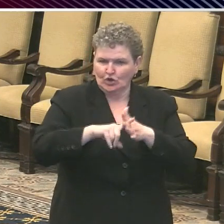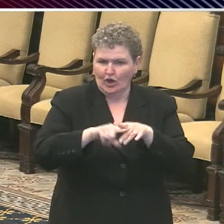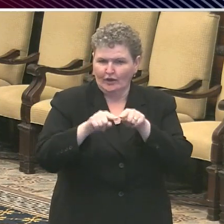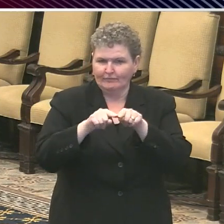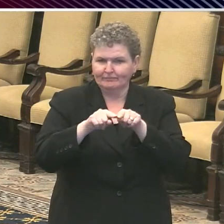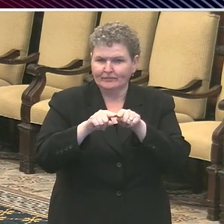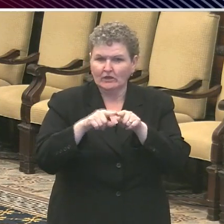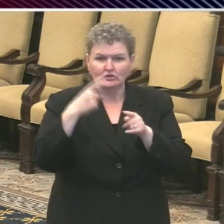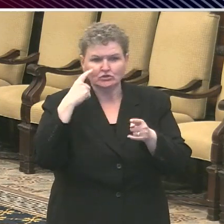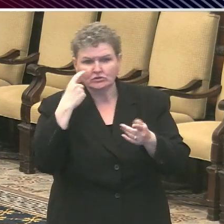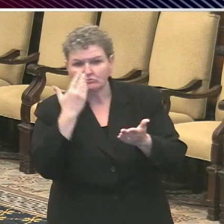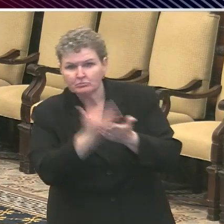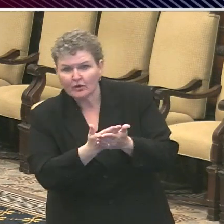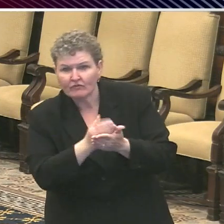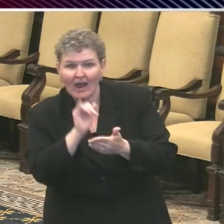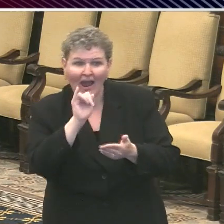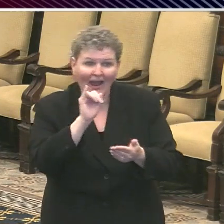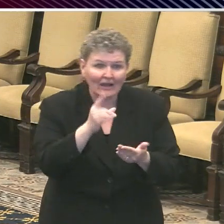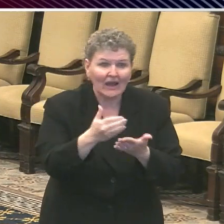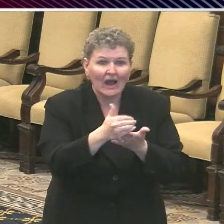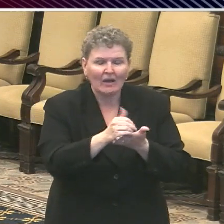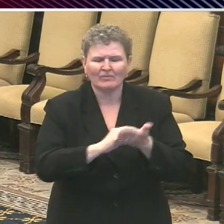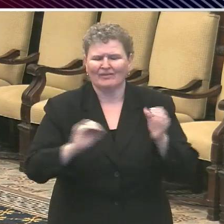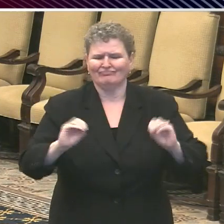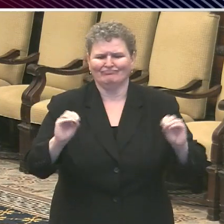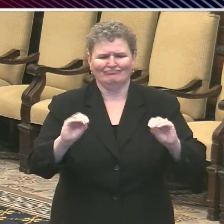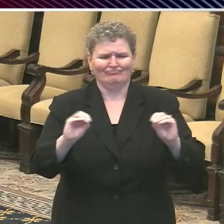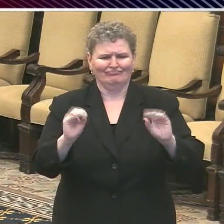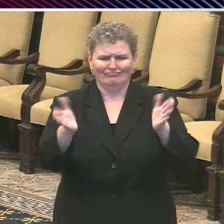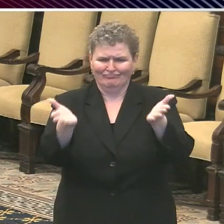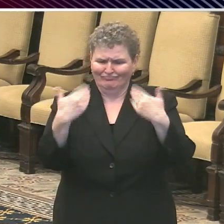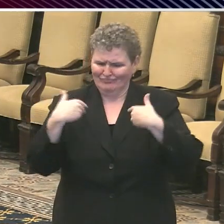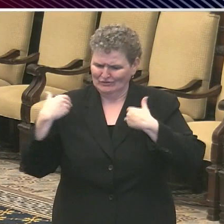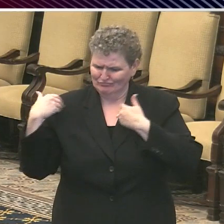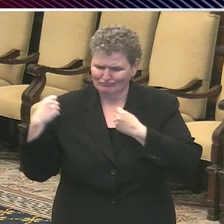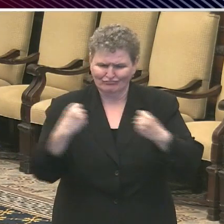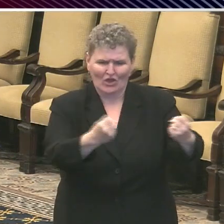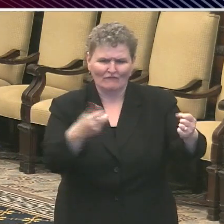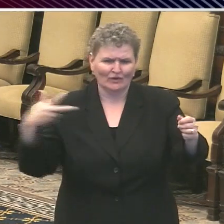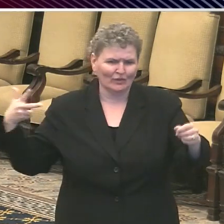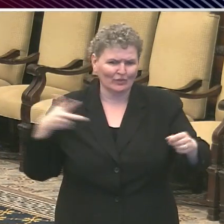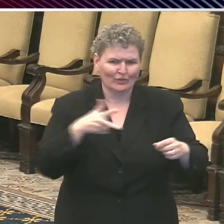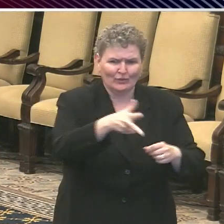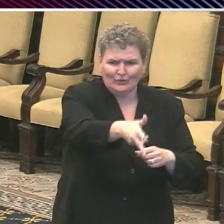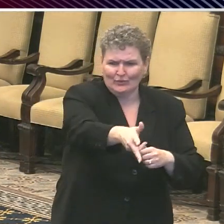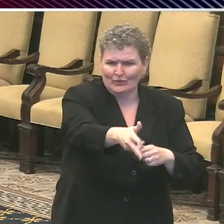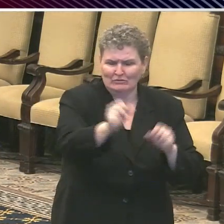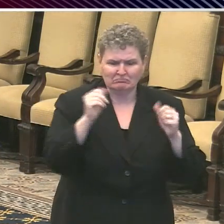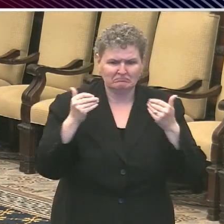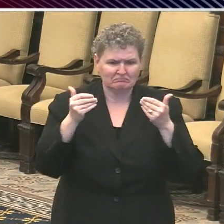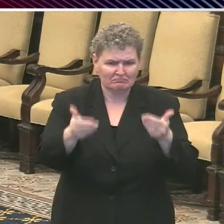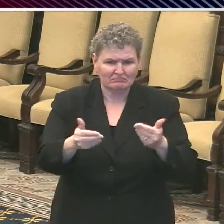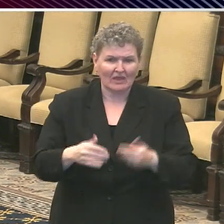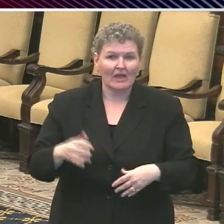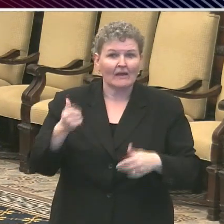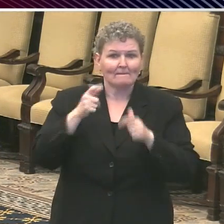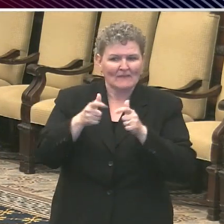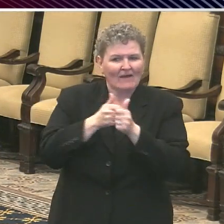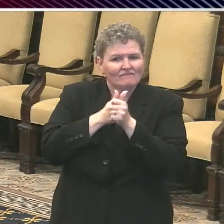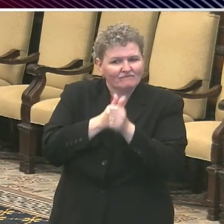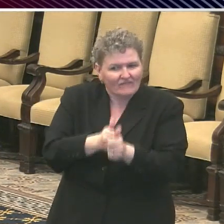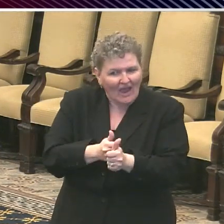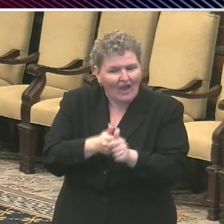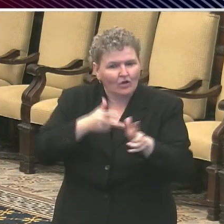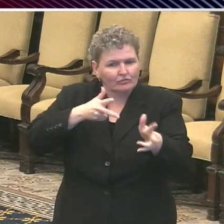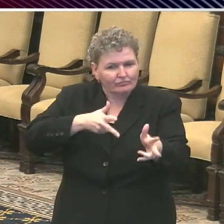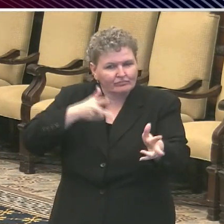we want to note that this site is drive-through only with no exceptions. This requirement will support social distancing by limiting interactions